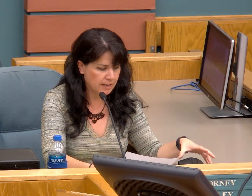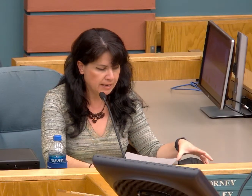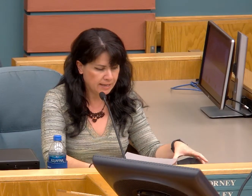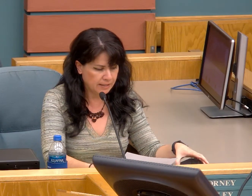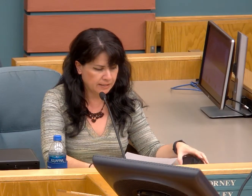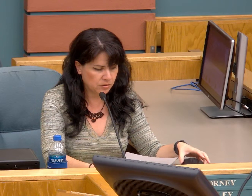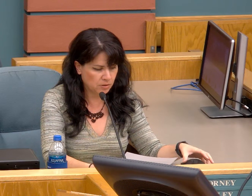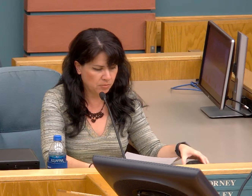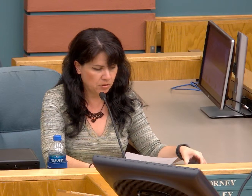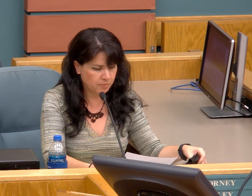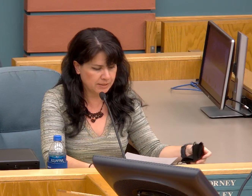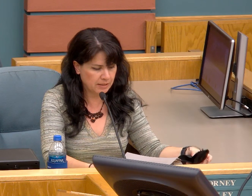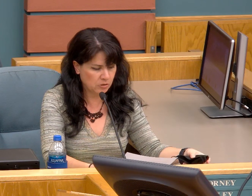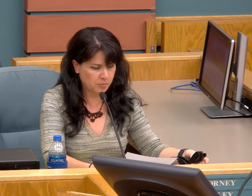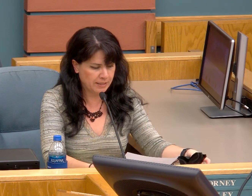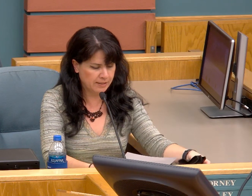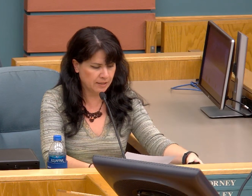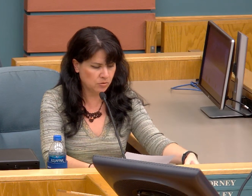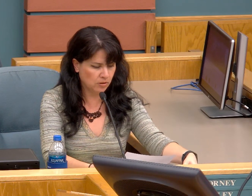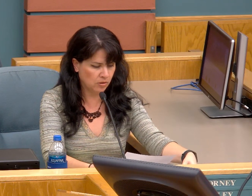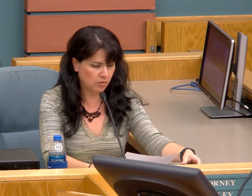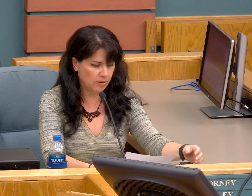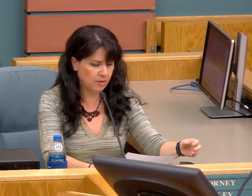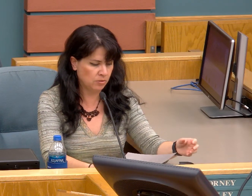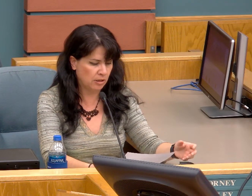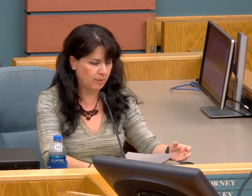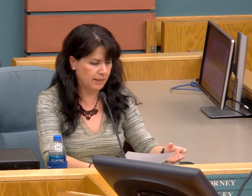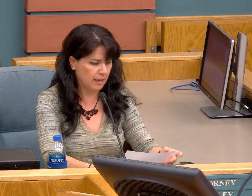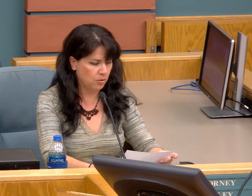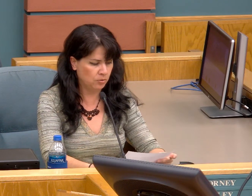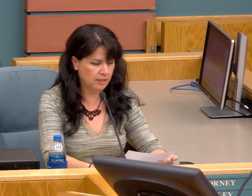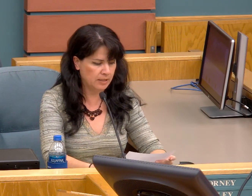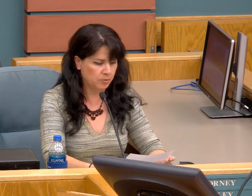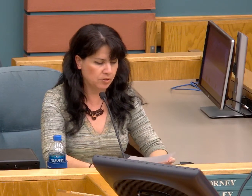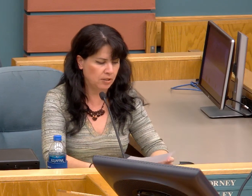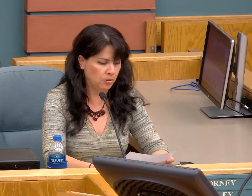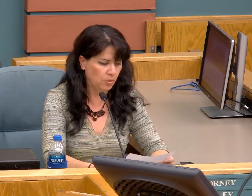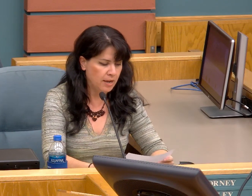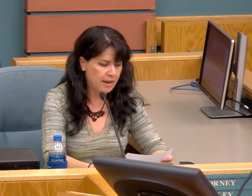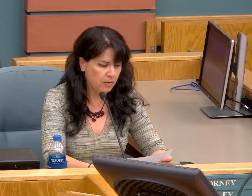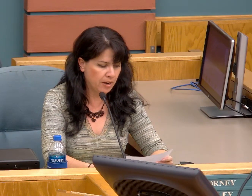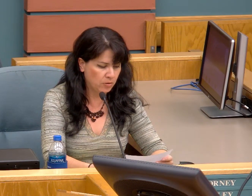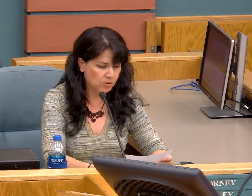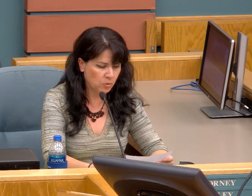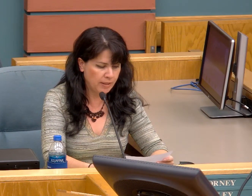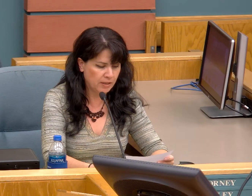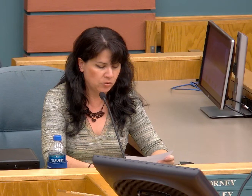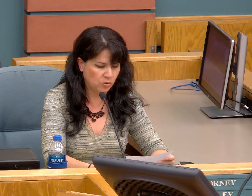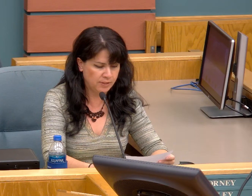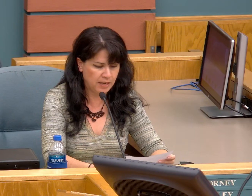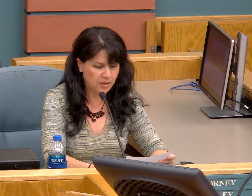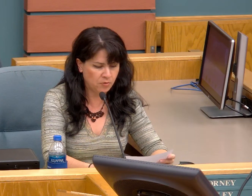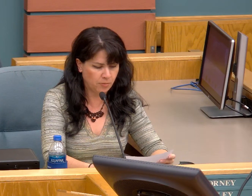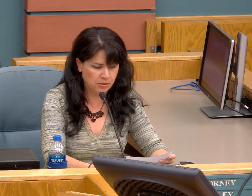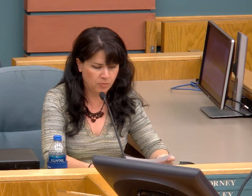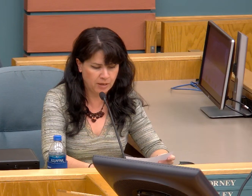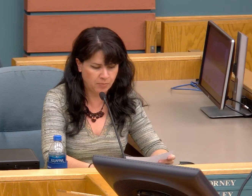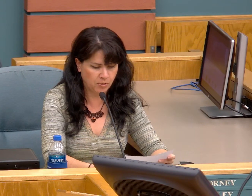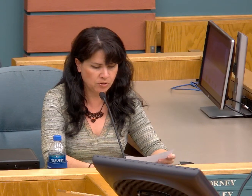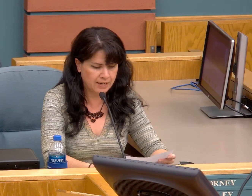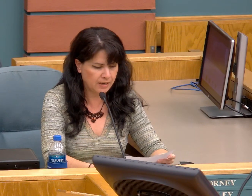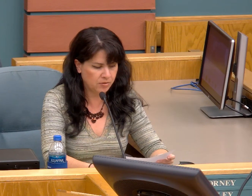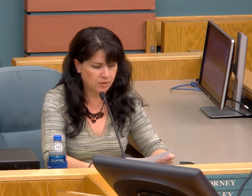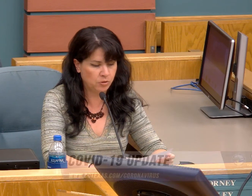adicionales. El censo de números de pacientes hospitalizados con el coronavirus ha aumentado un 30%, aunque aún no se cuenta con suficiente información